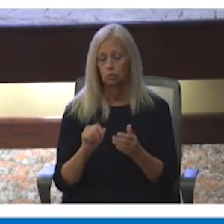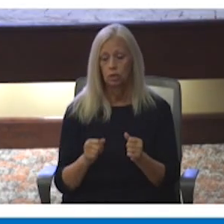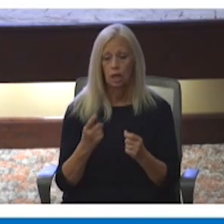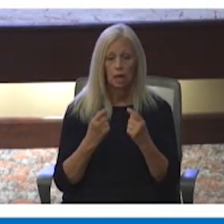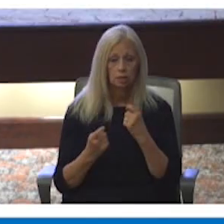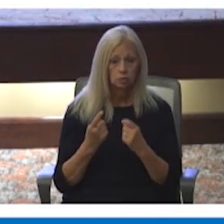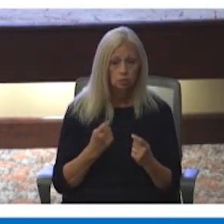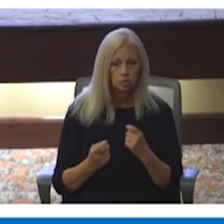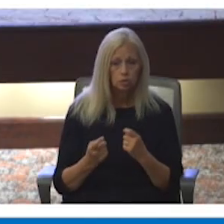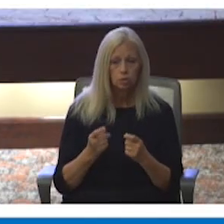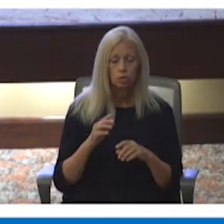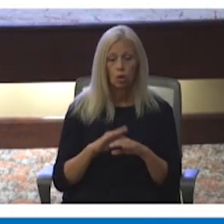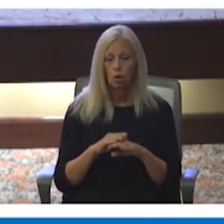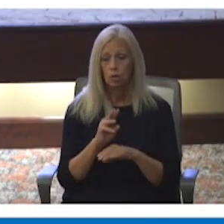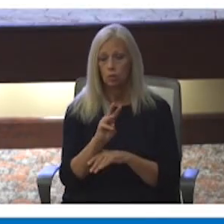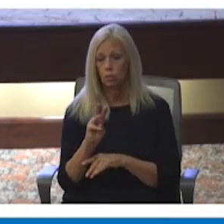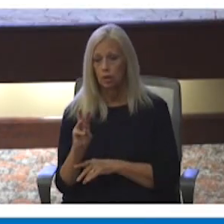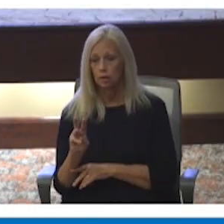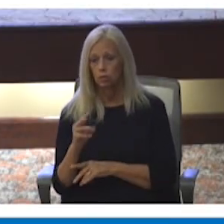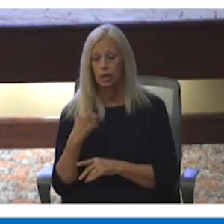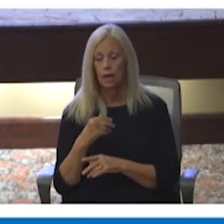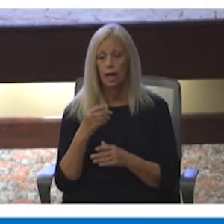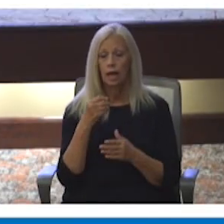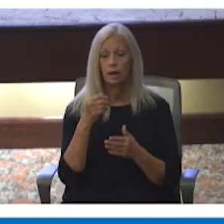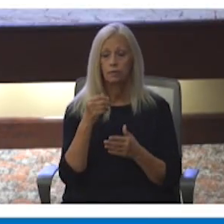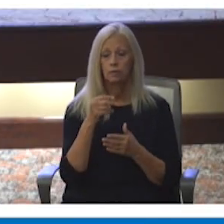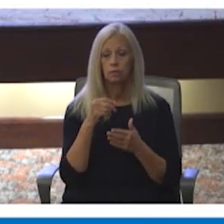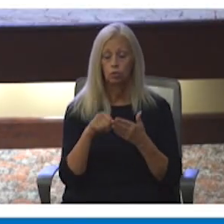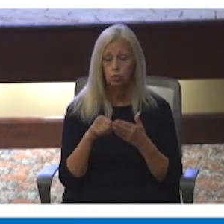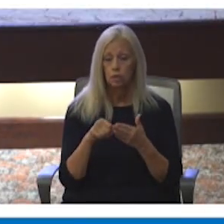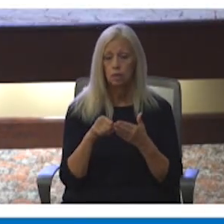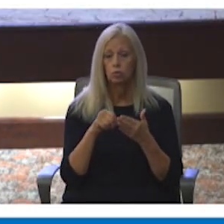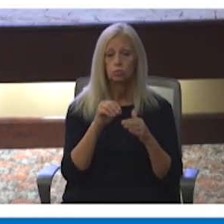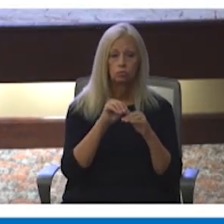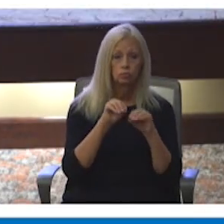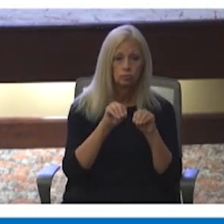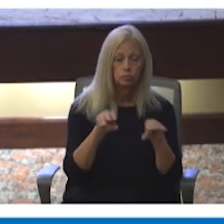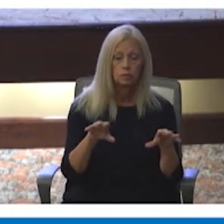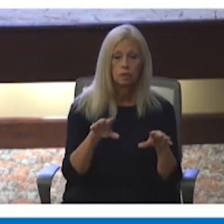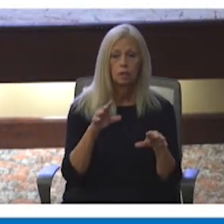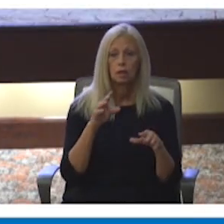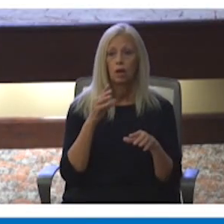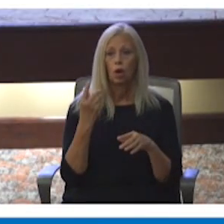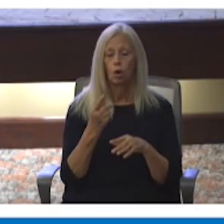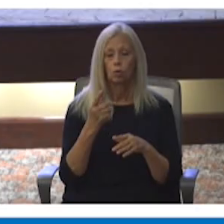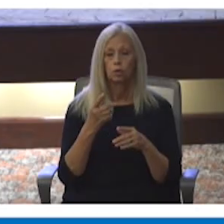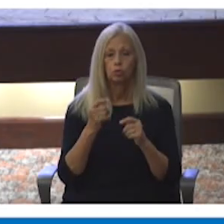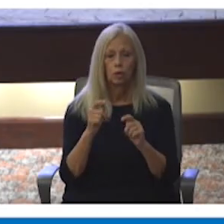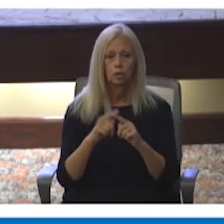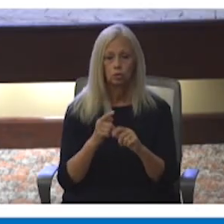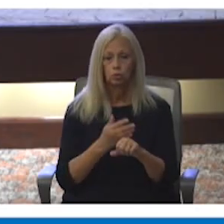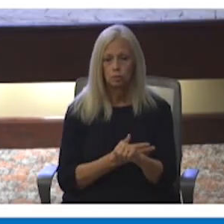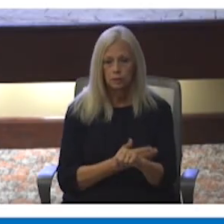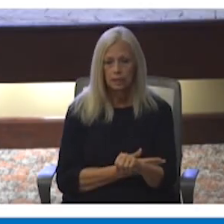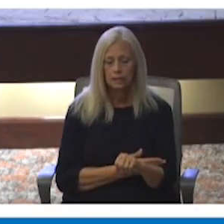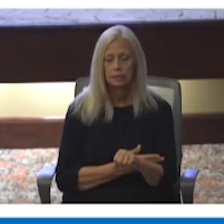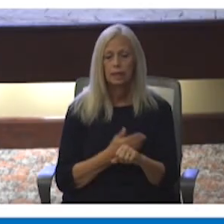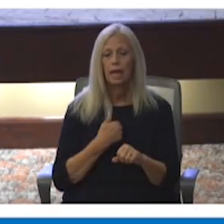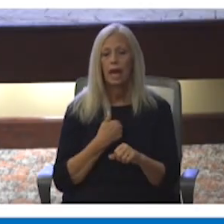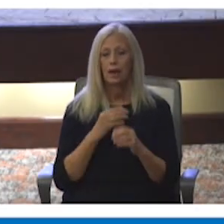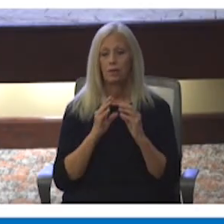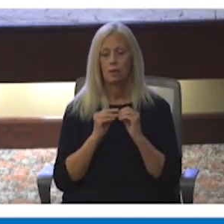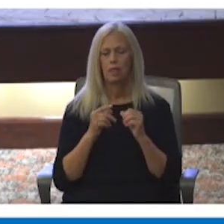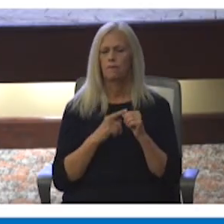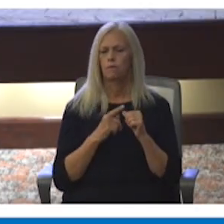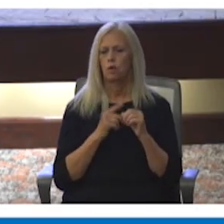questions on the website. We're doing a newsletter that goes out to a mailing list that we're always trying to update. We're having meetings. This is our first